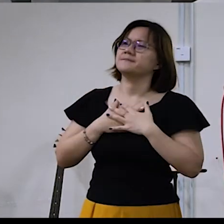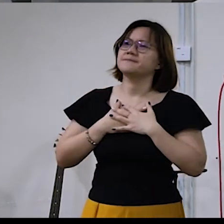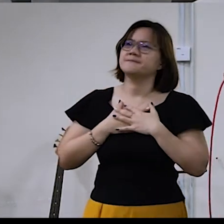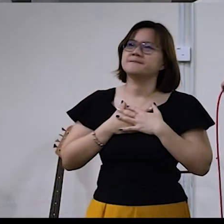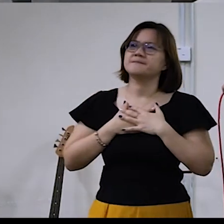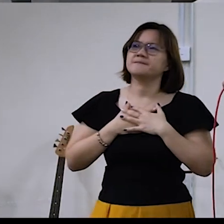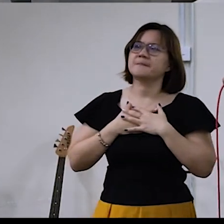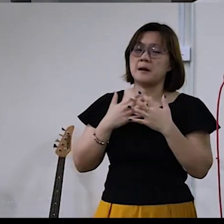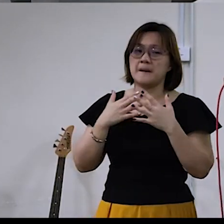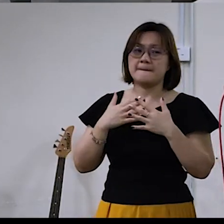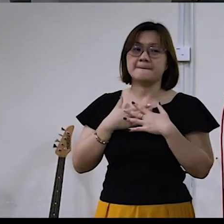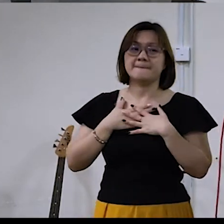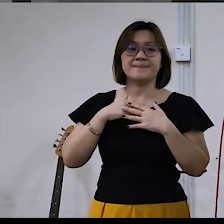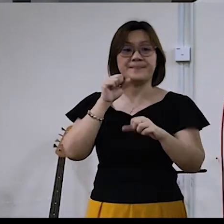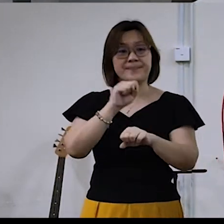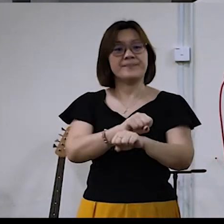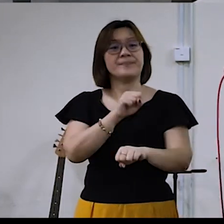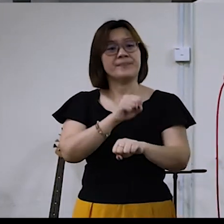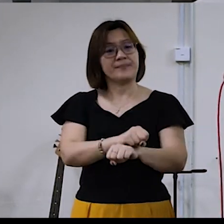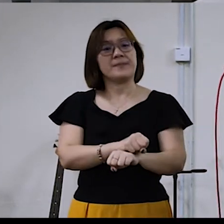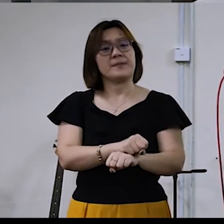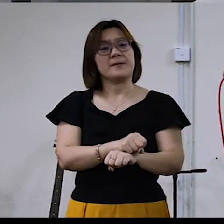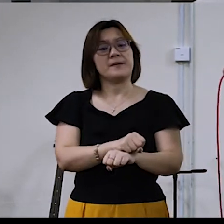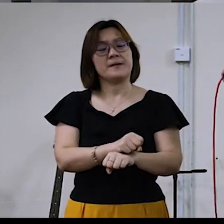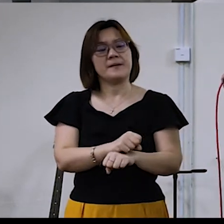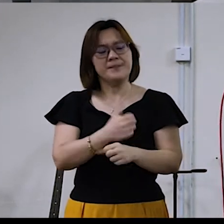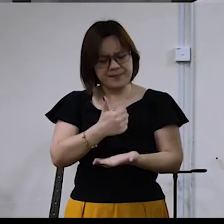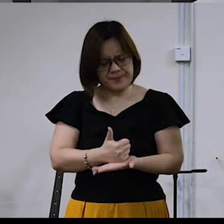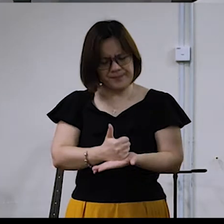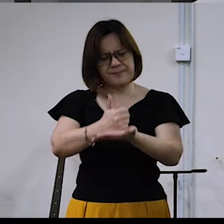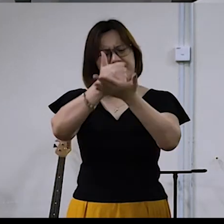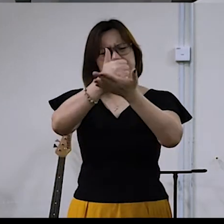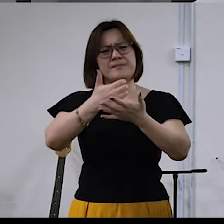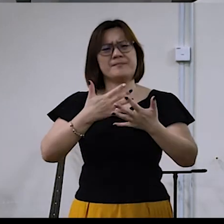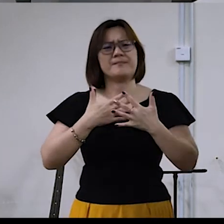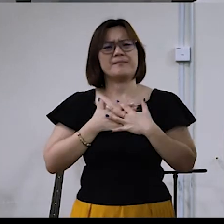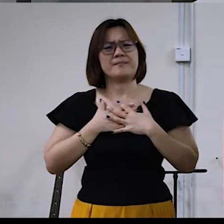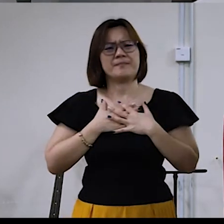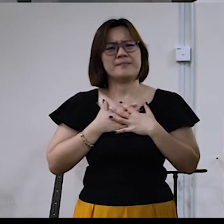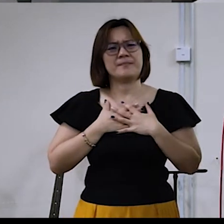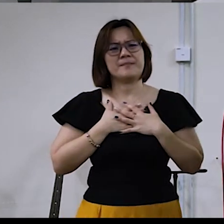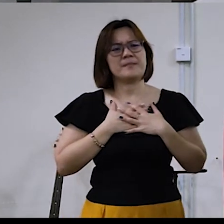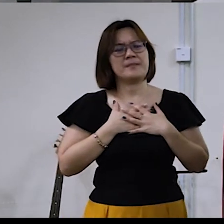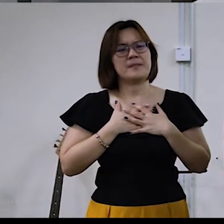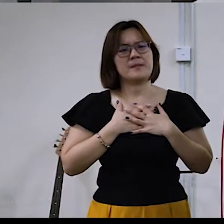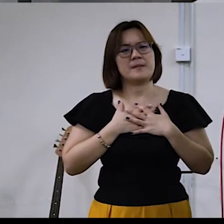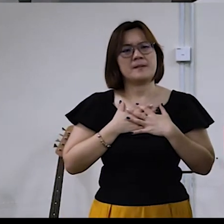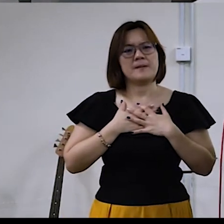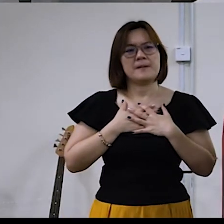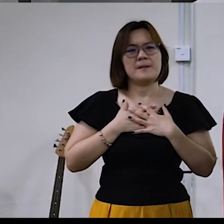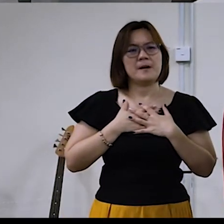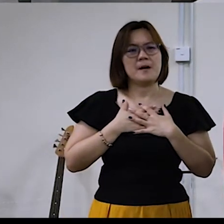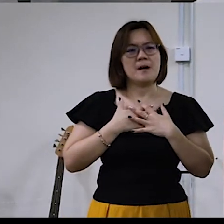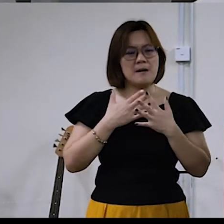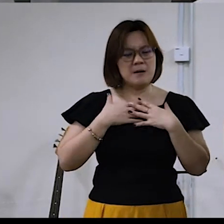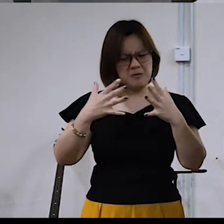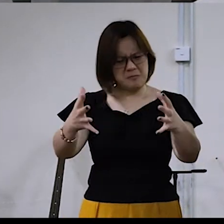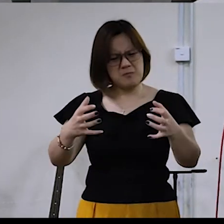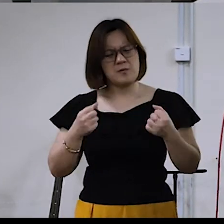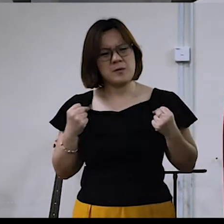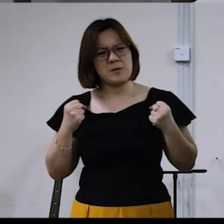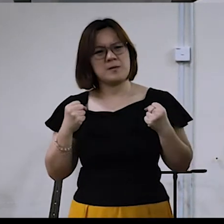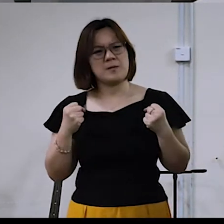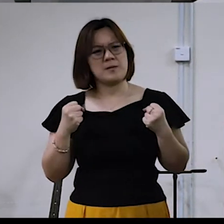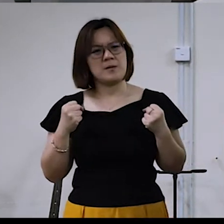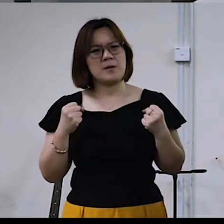be a good mother, how to bring up my children. Help me, Holy Spirit. I can't stop doing that bad thing. Holy Spirit, I